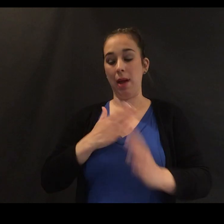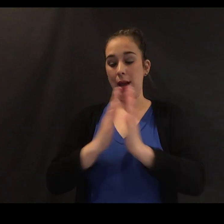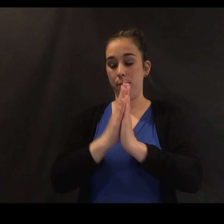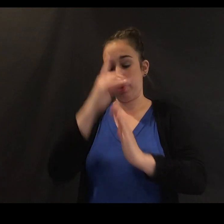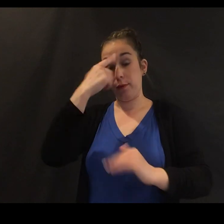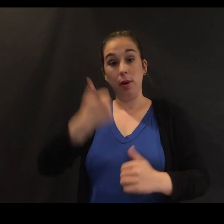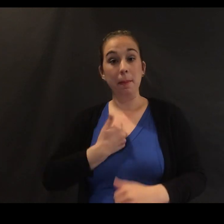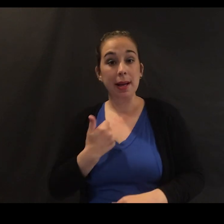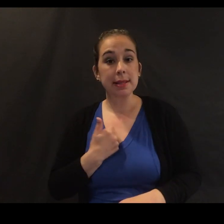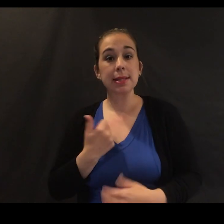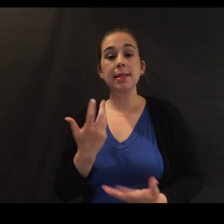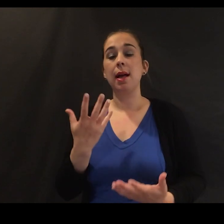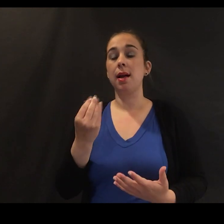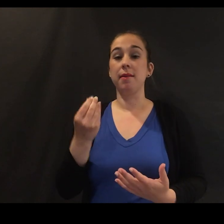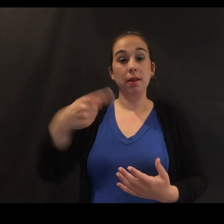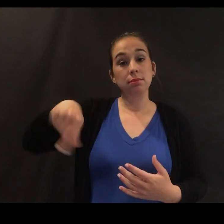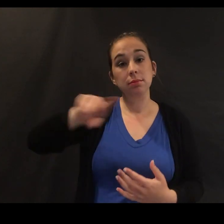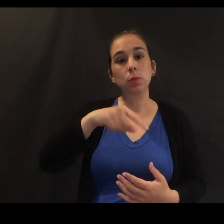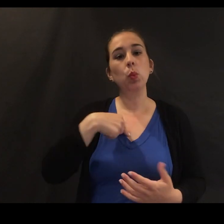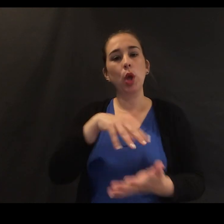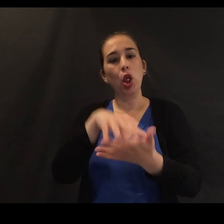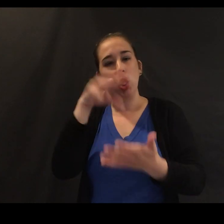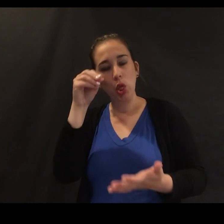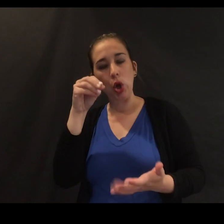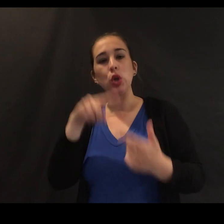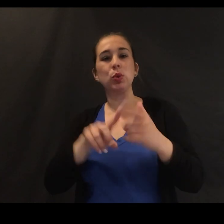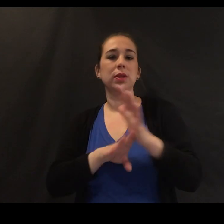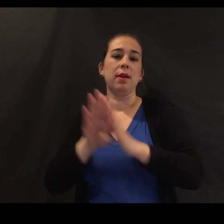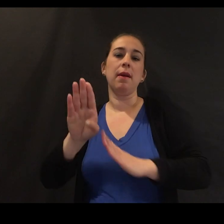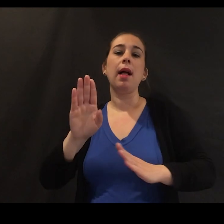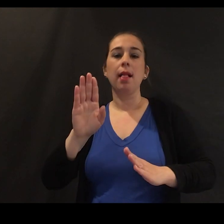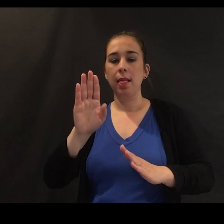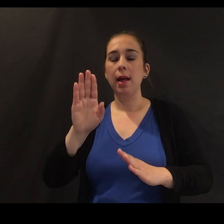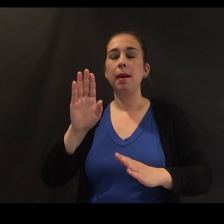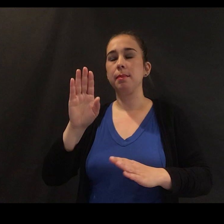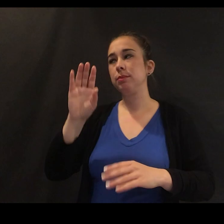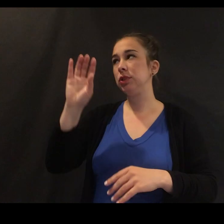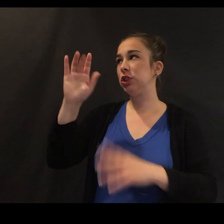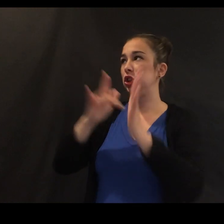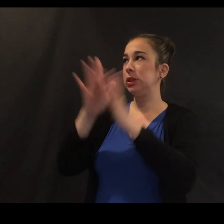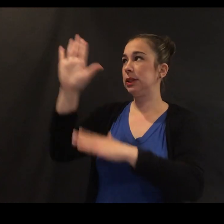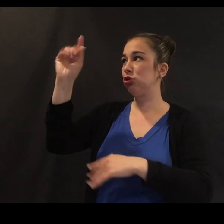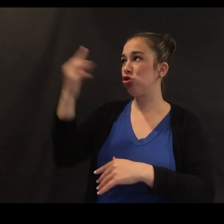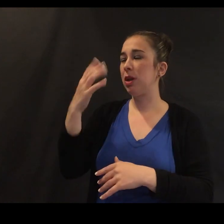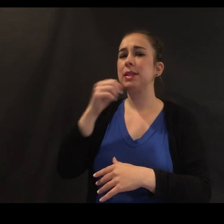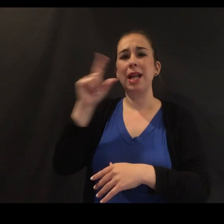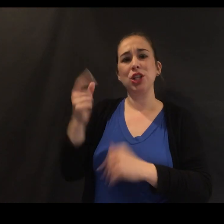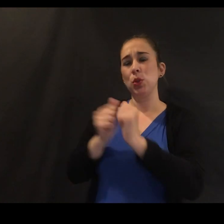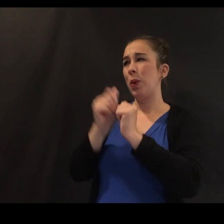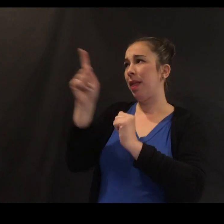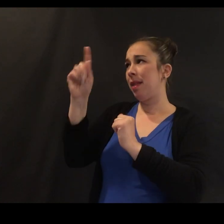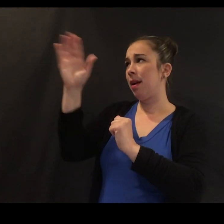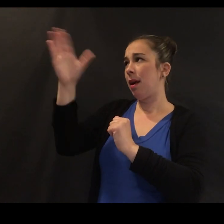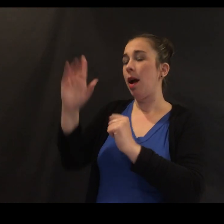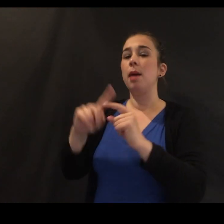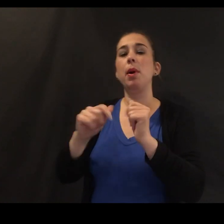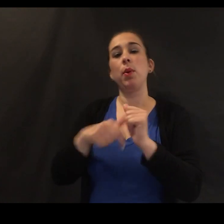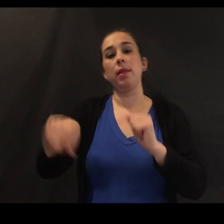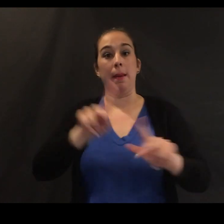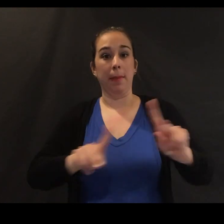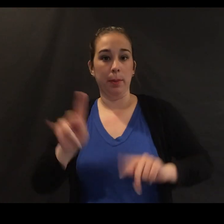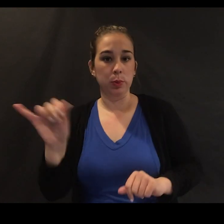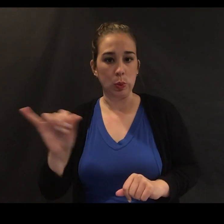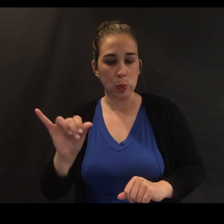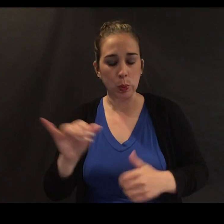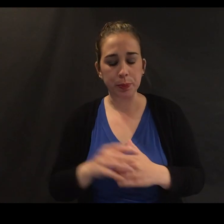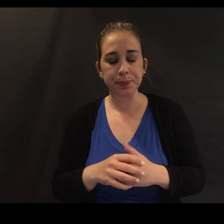and my prayer for all of us is that we would learn to grow in the grace of Jesus, not just vertically, but also horizontally.